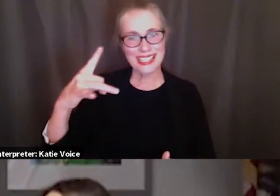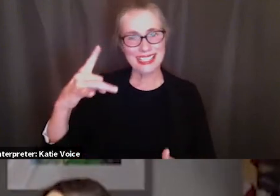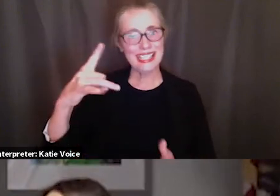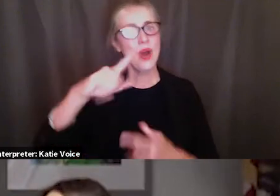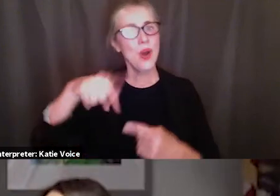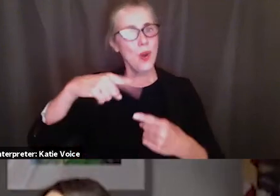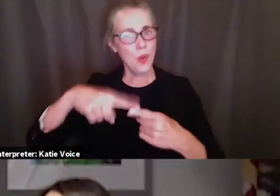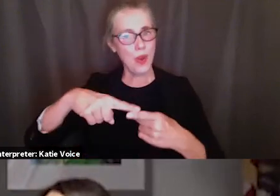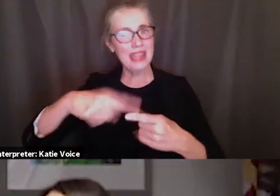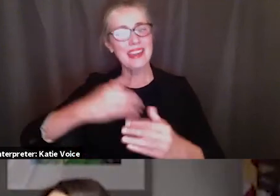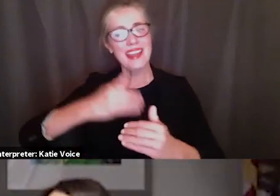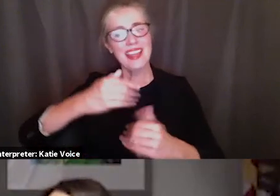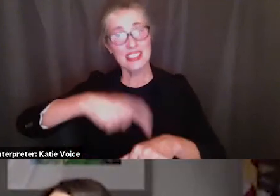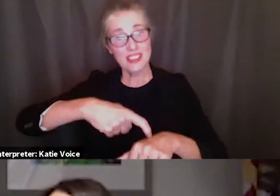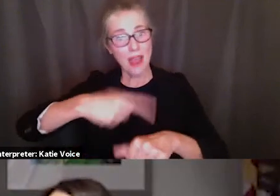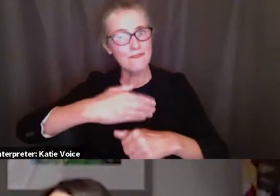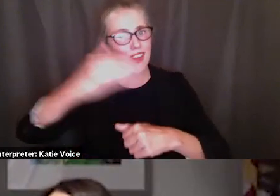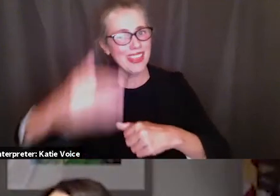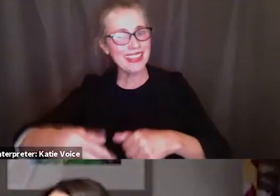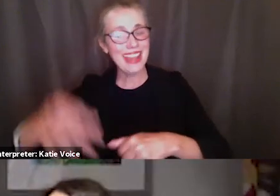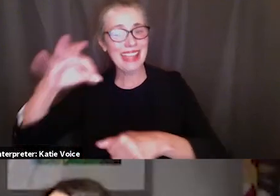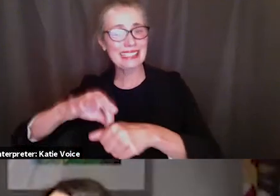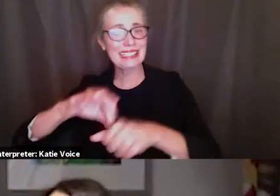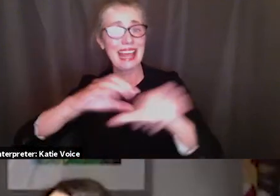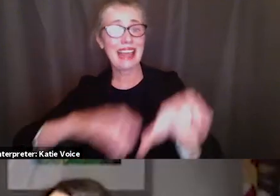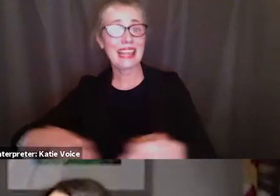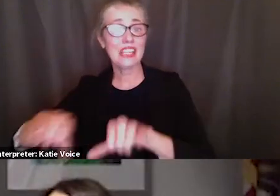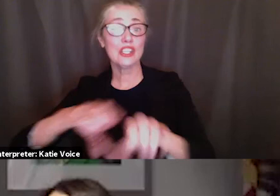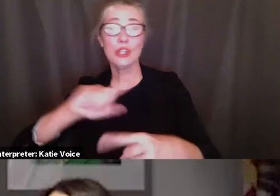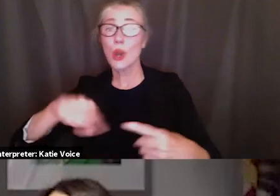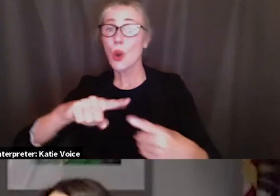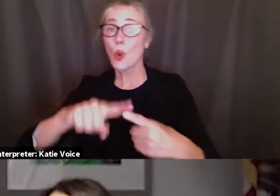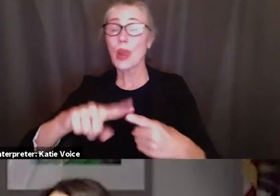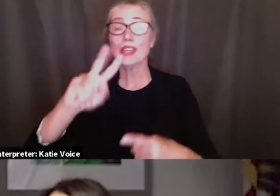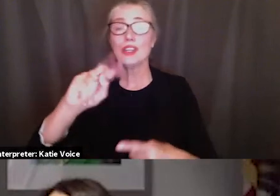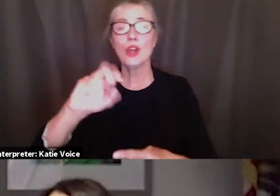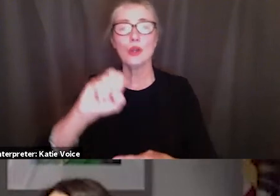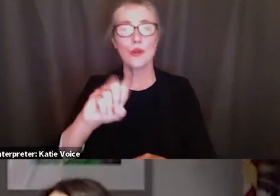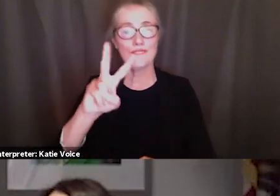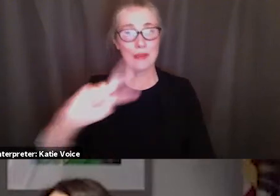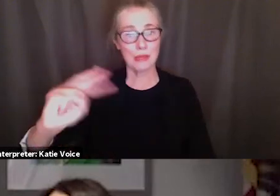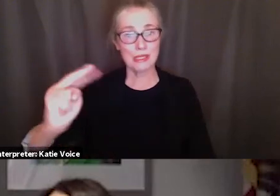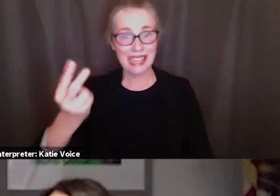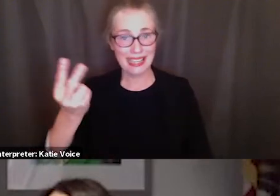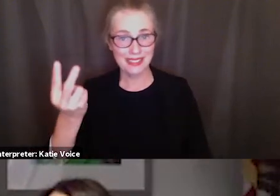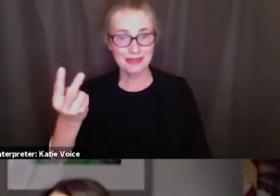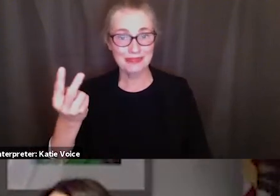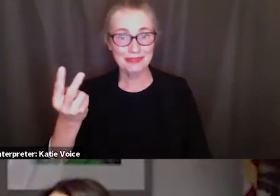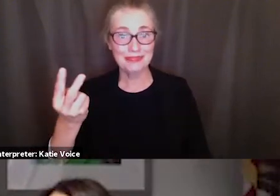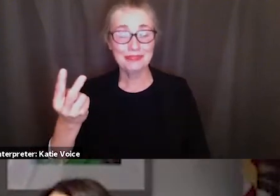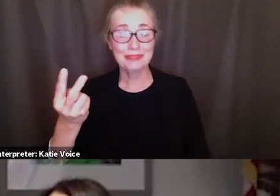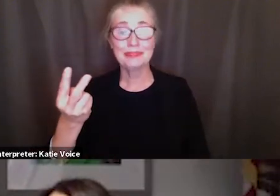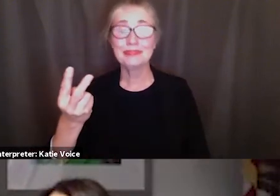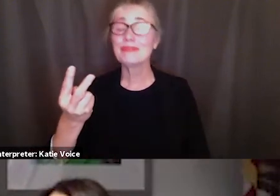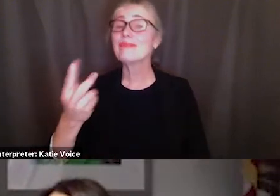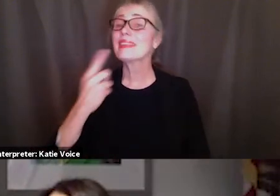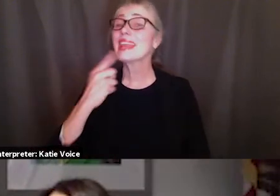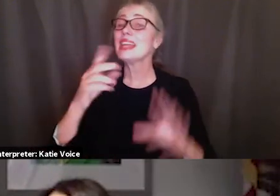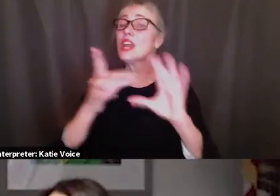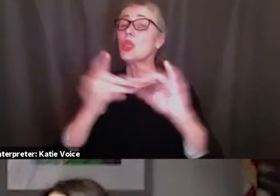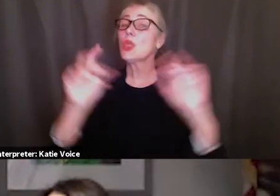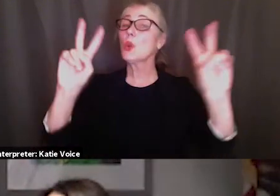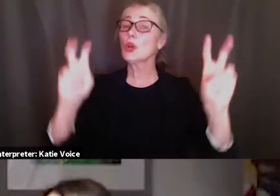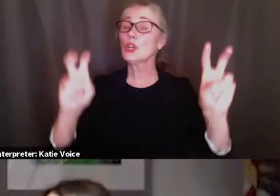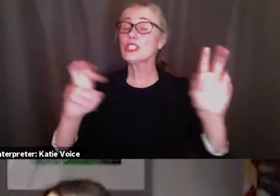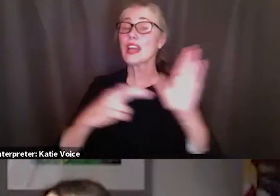time of the next election, which is November 2nd. And in the words of